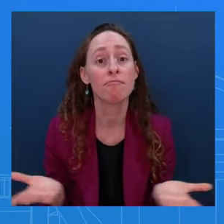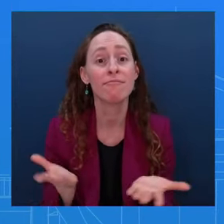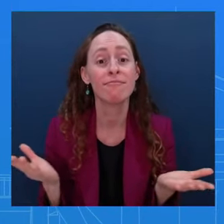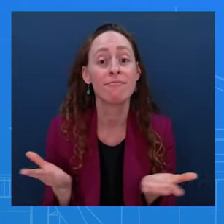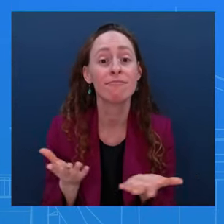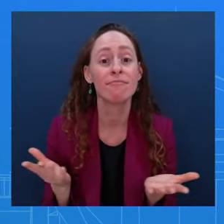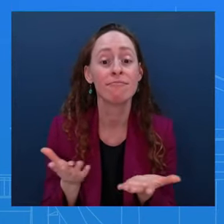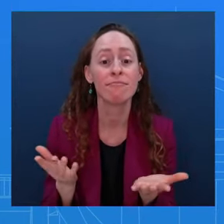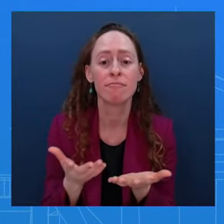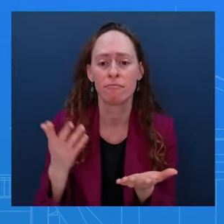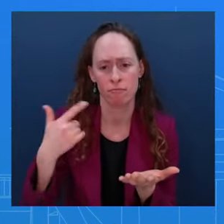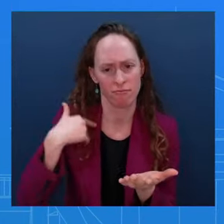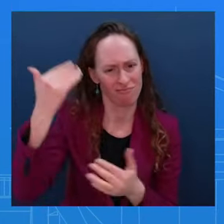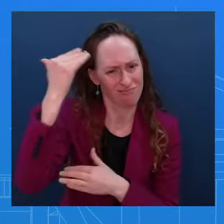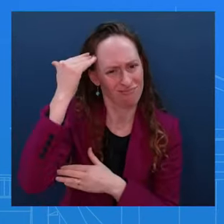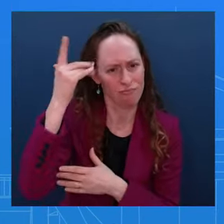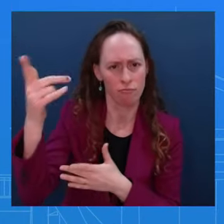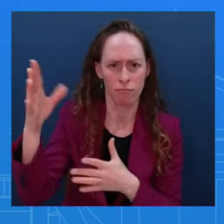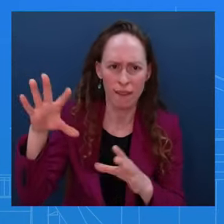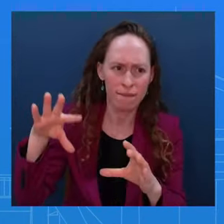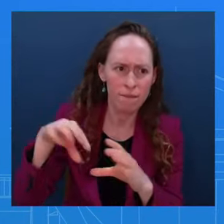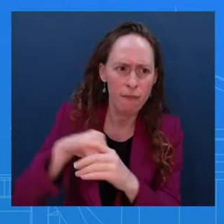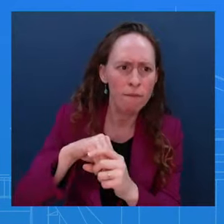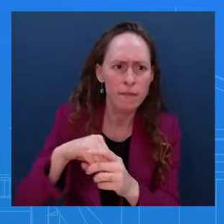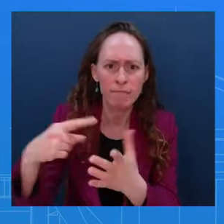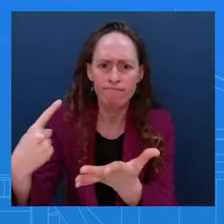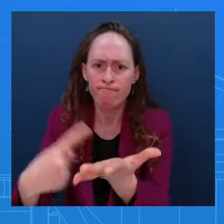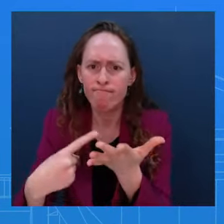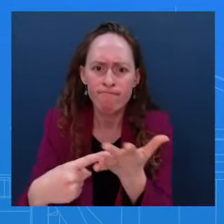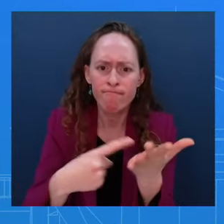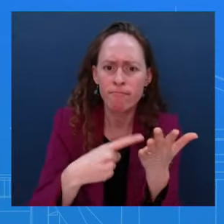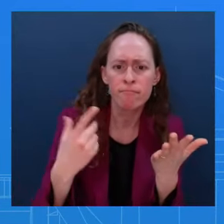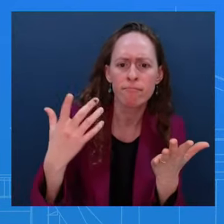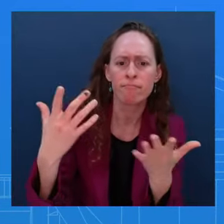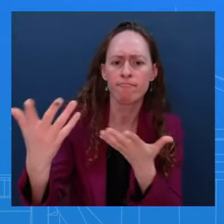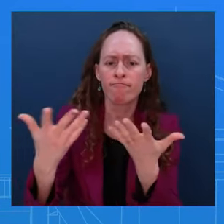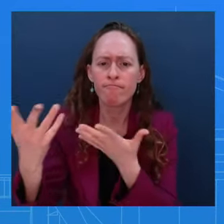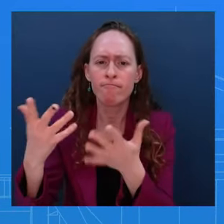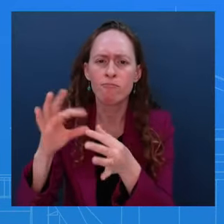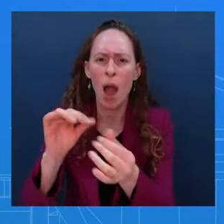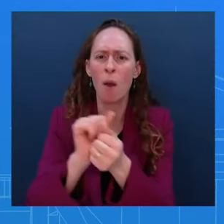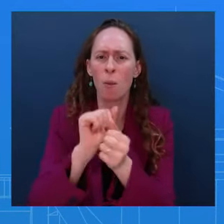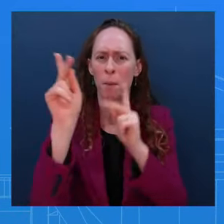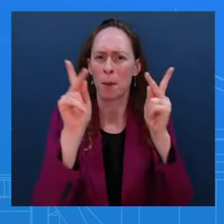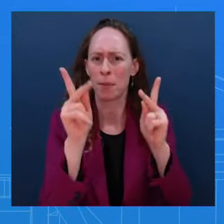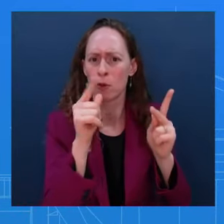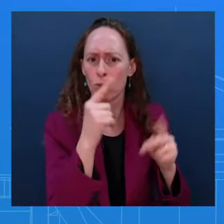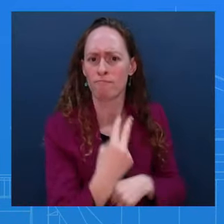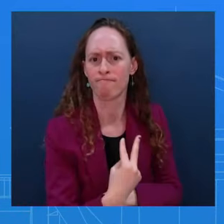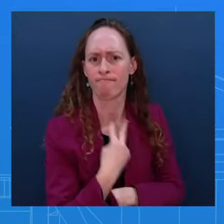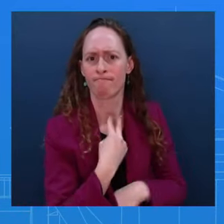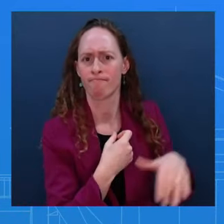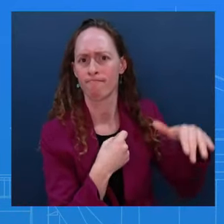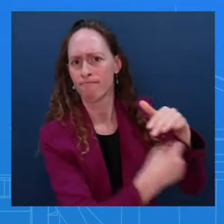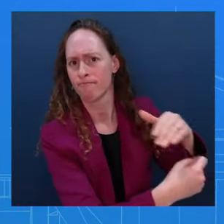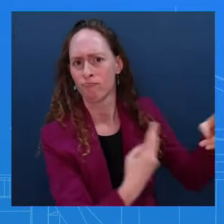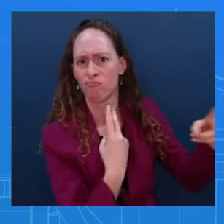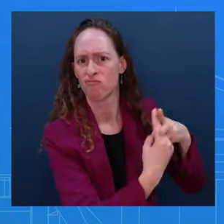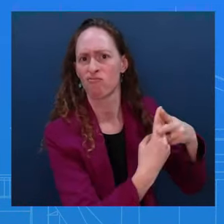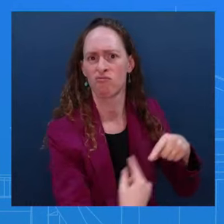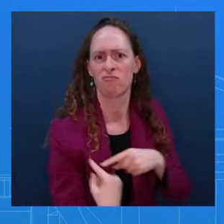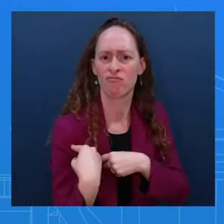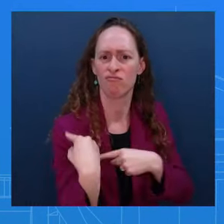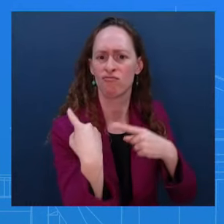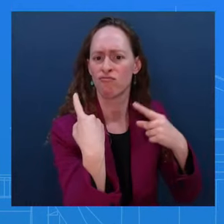us with the hostage deal negotiations, and that work will continue. And we are very much shoulder to the wheel to see if we can get something done.